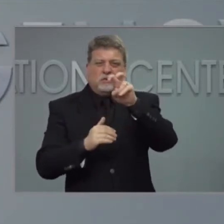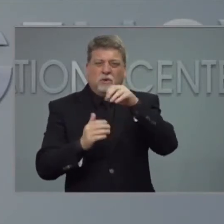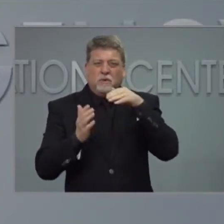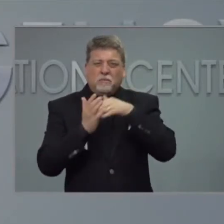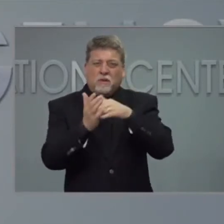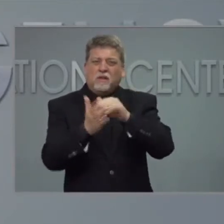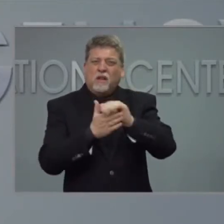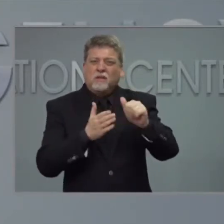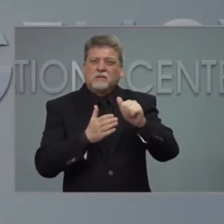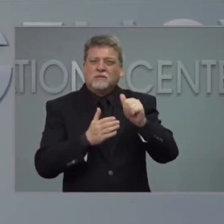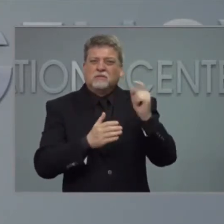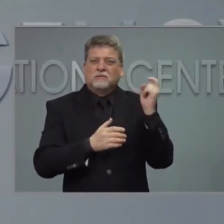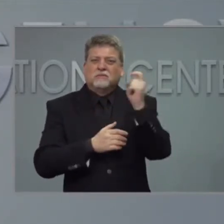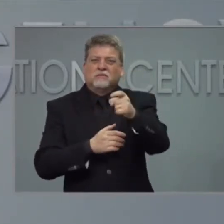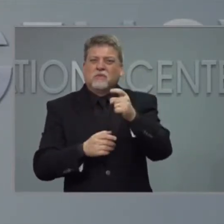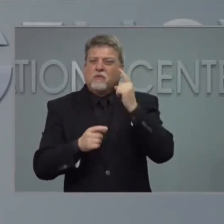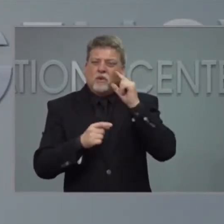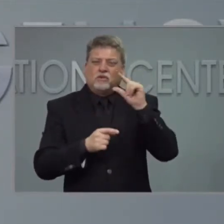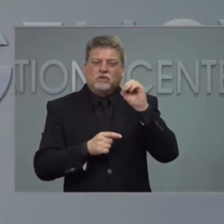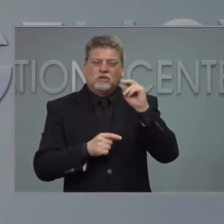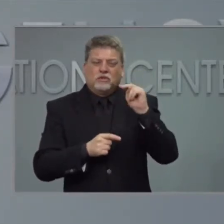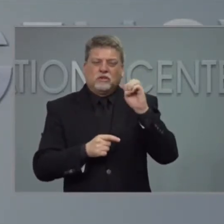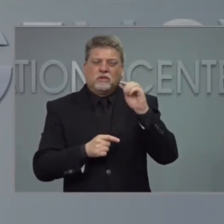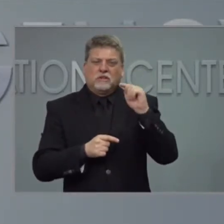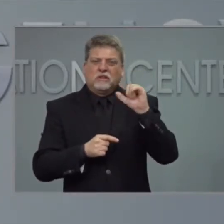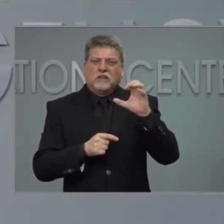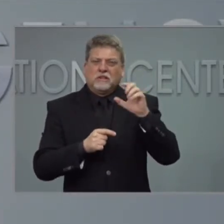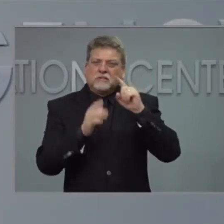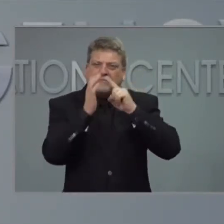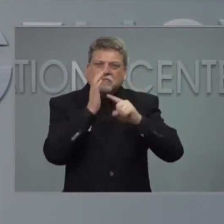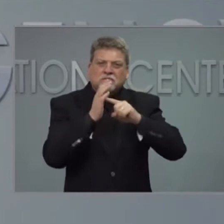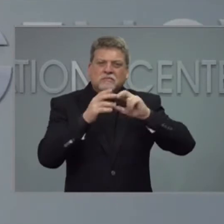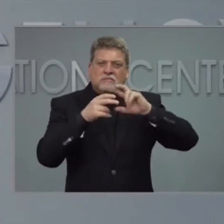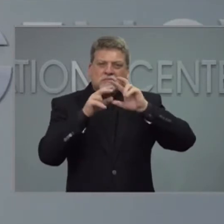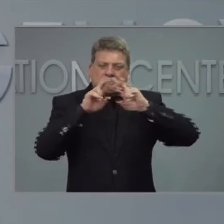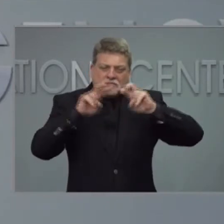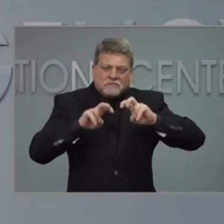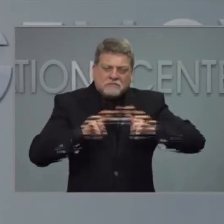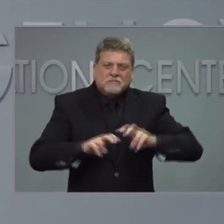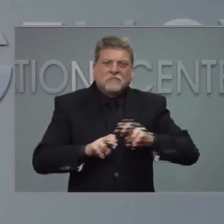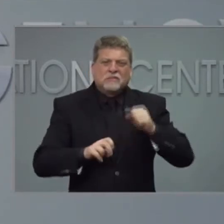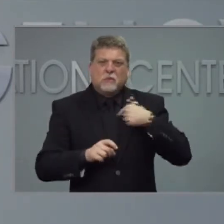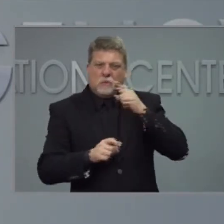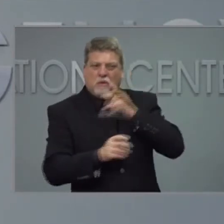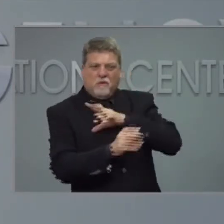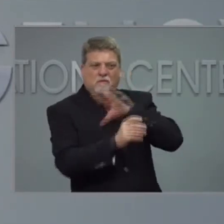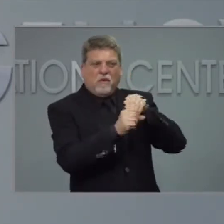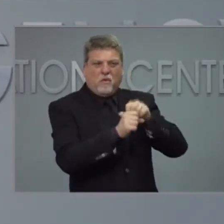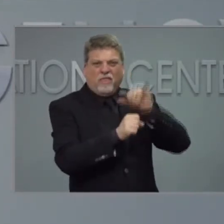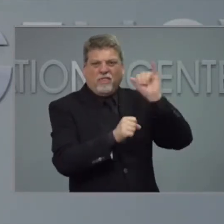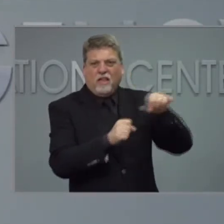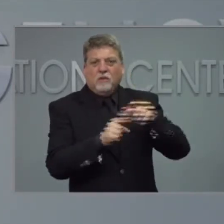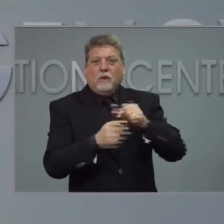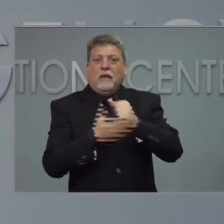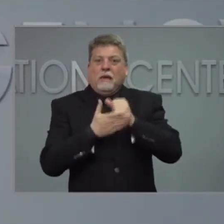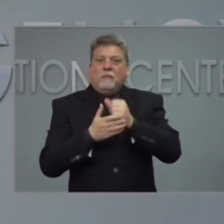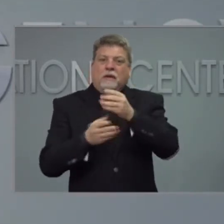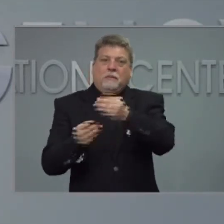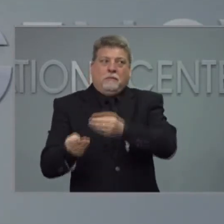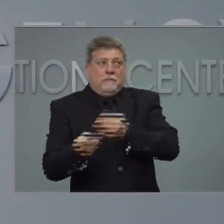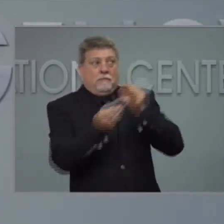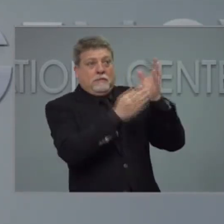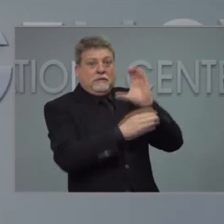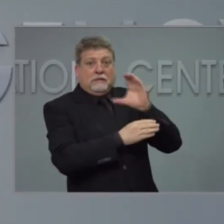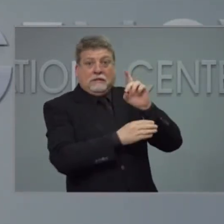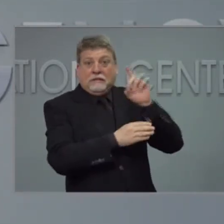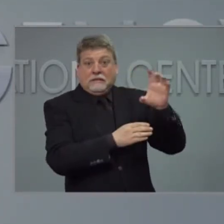initiative to do genetic sequencing. So we expect to participate in that effort and making sure even more samples from North Carolina will be